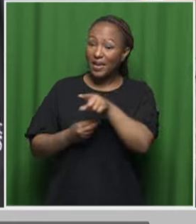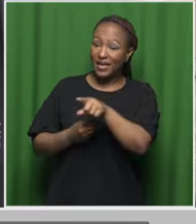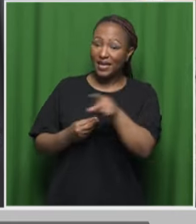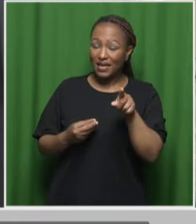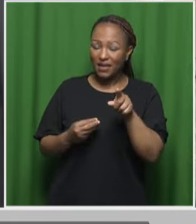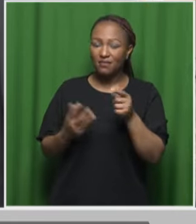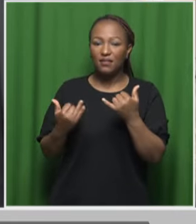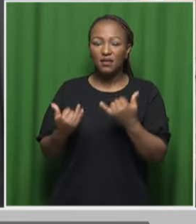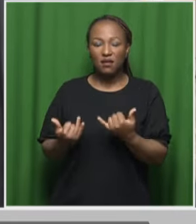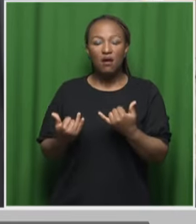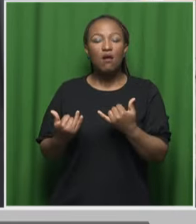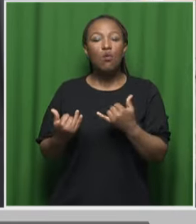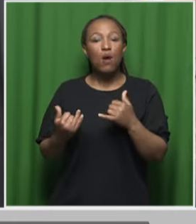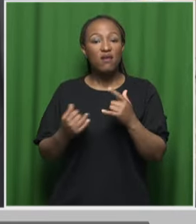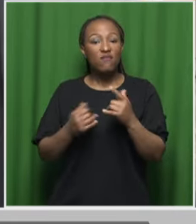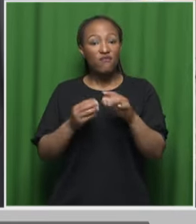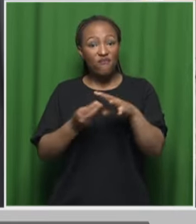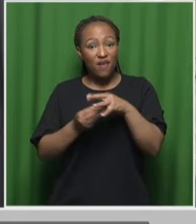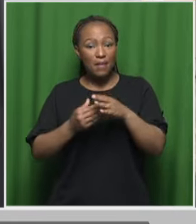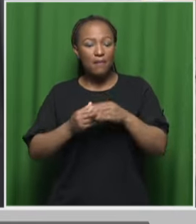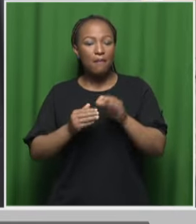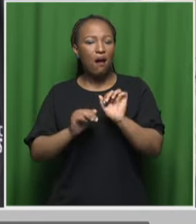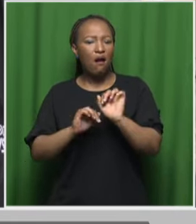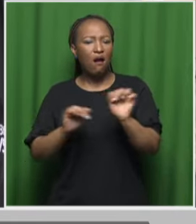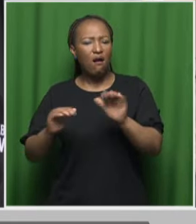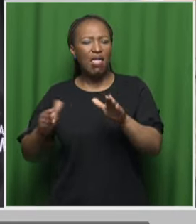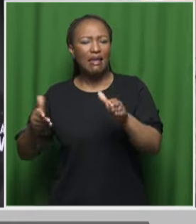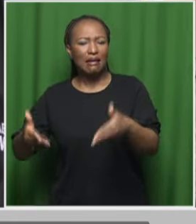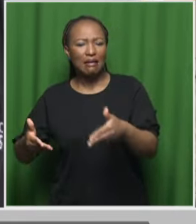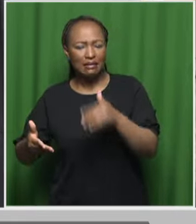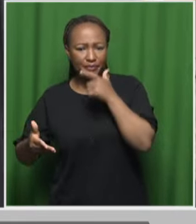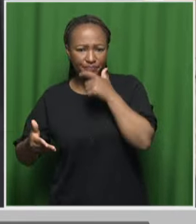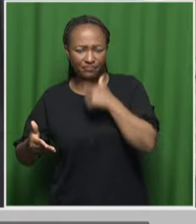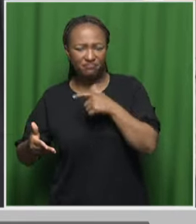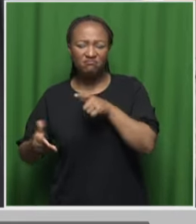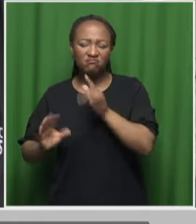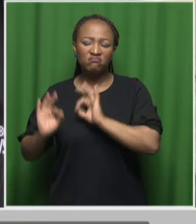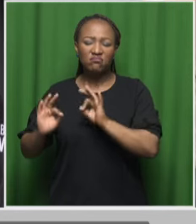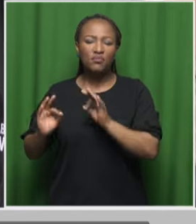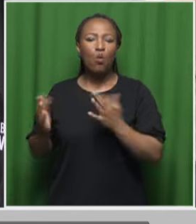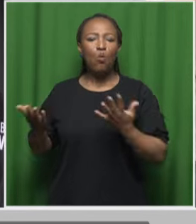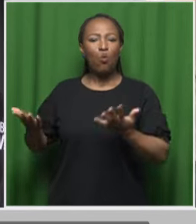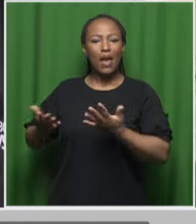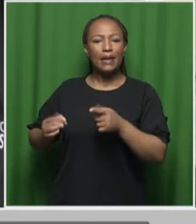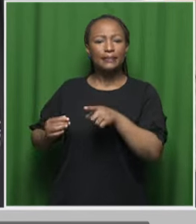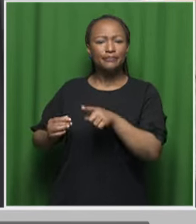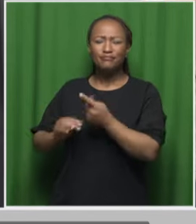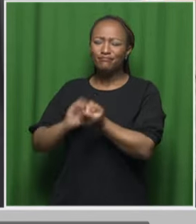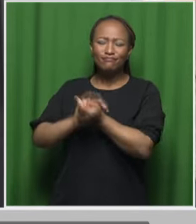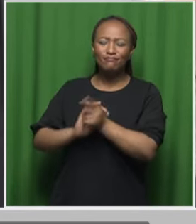you know, laying to rest their loved ones. Just take us through where exactly you are and what's happening there.